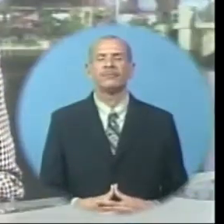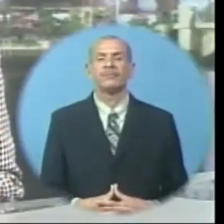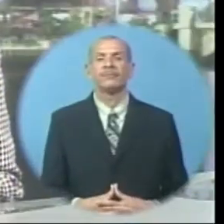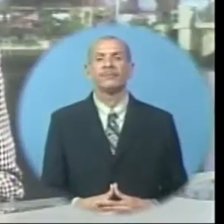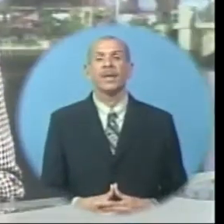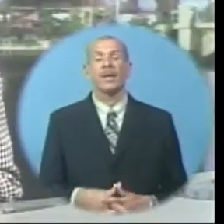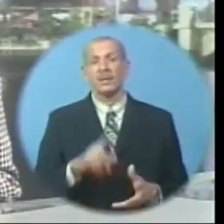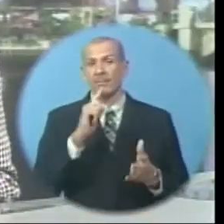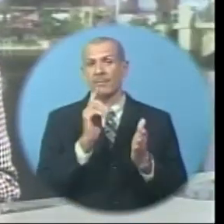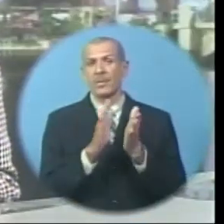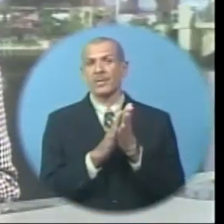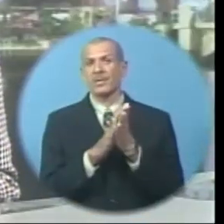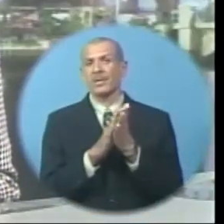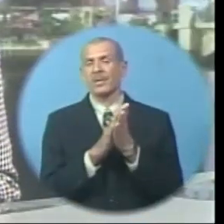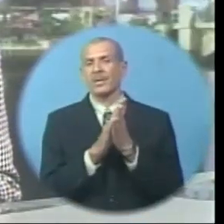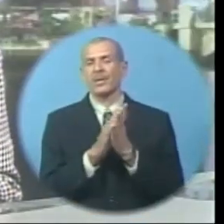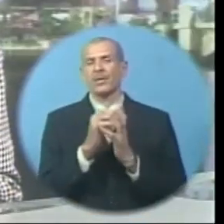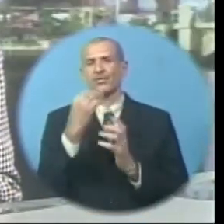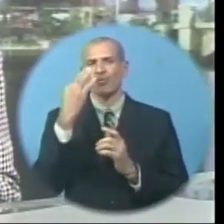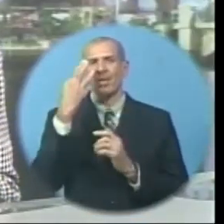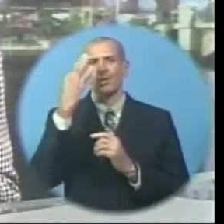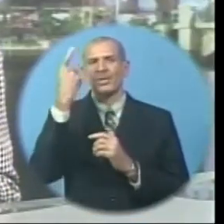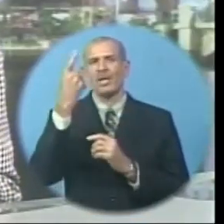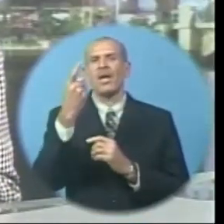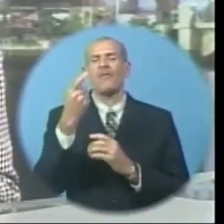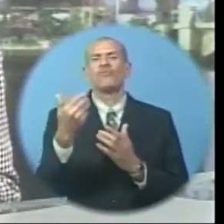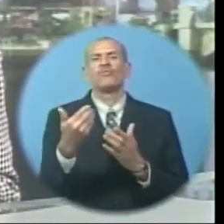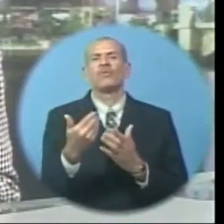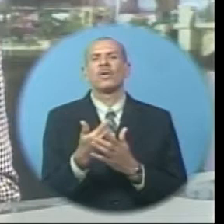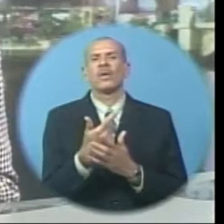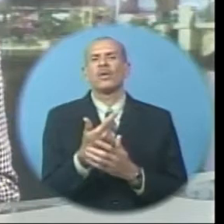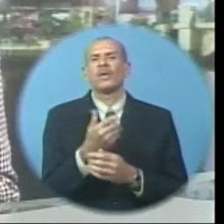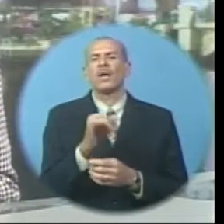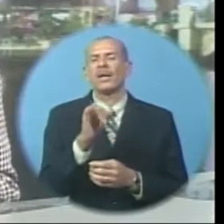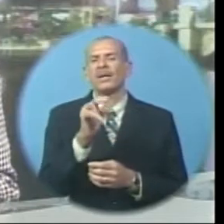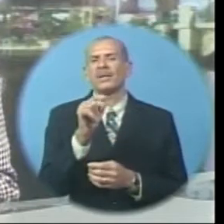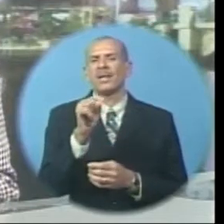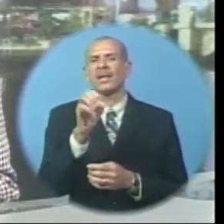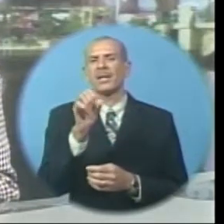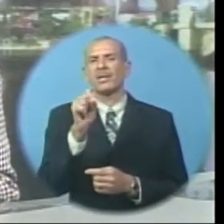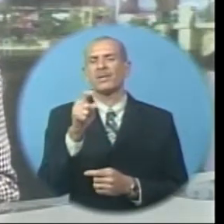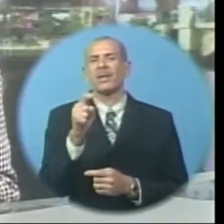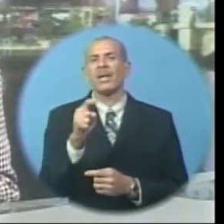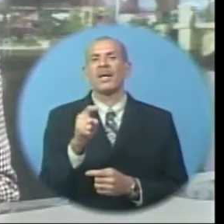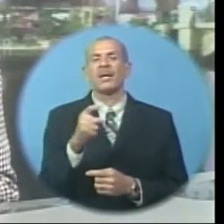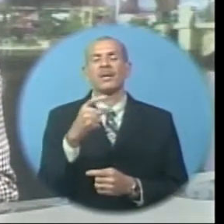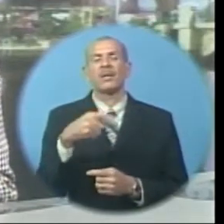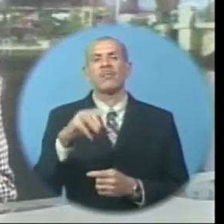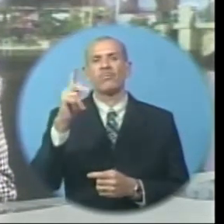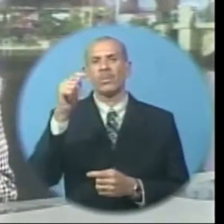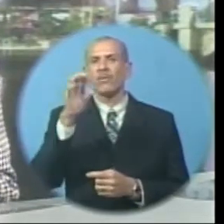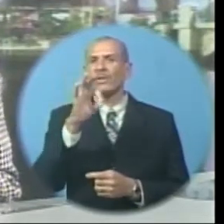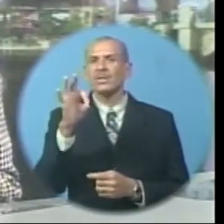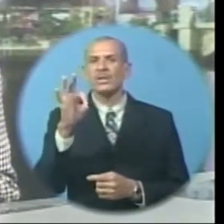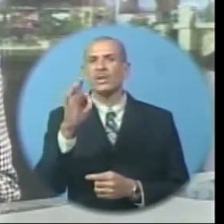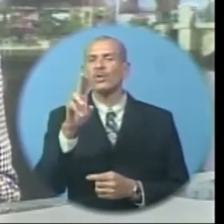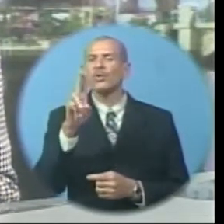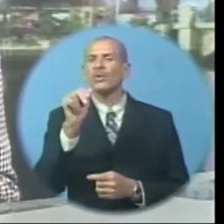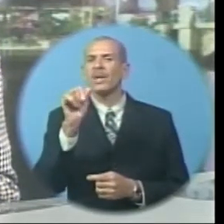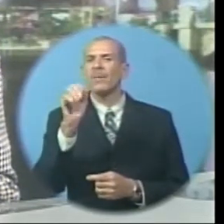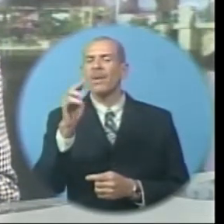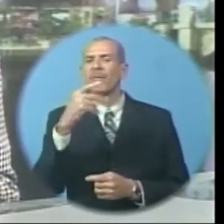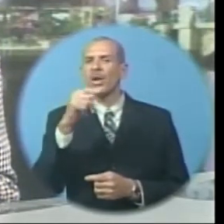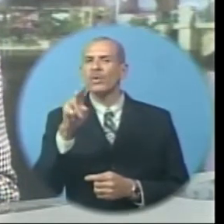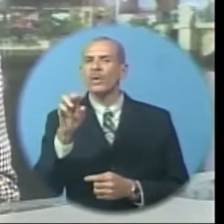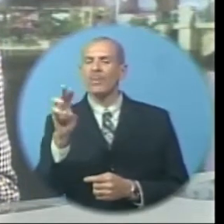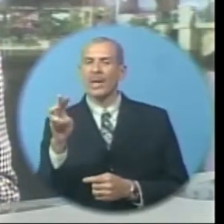While praising the move for the creation of more internships, Principal of the Cayfield campus, Professor Udine Barato, shared UWI's